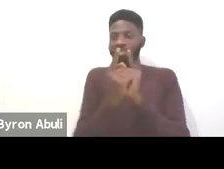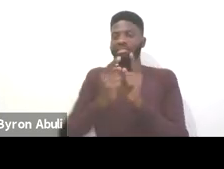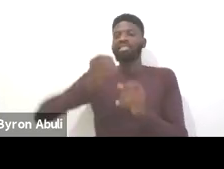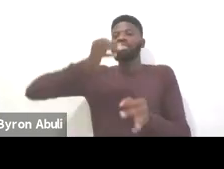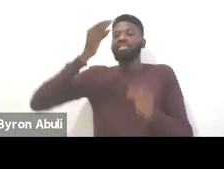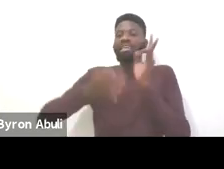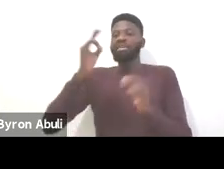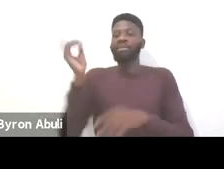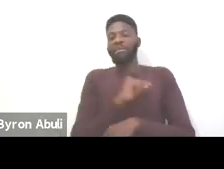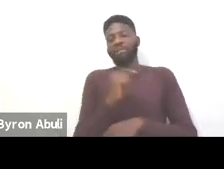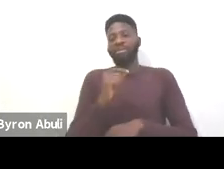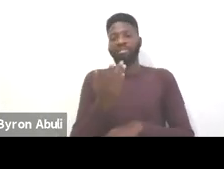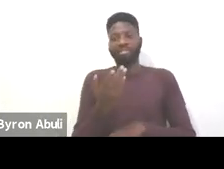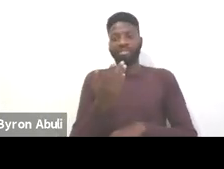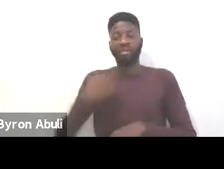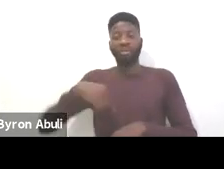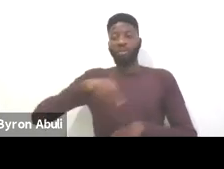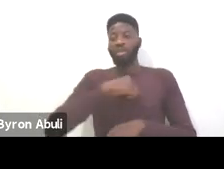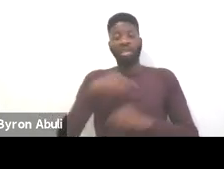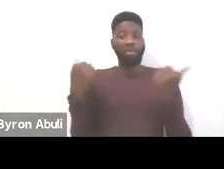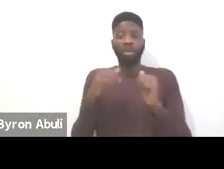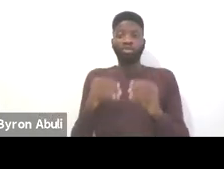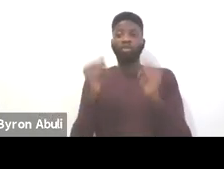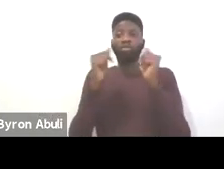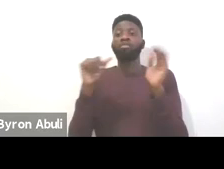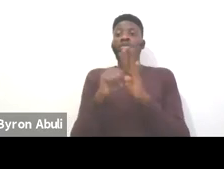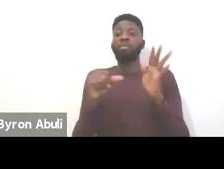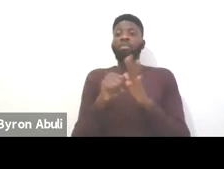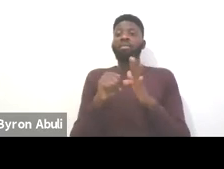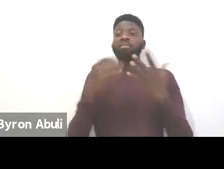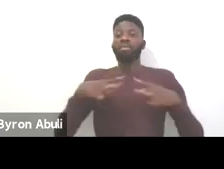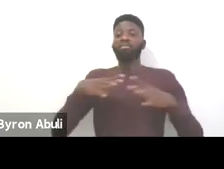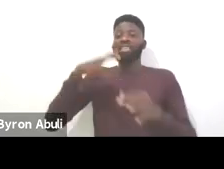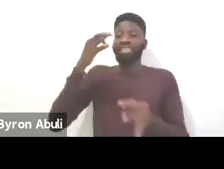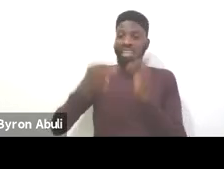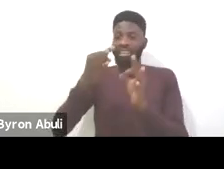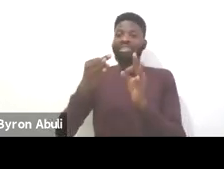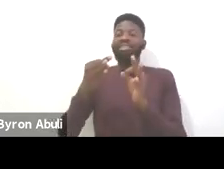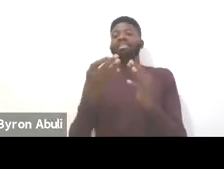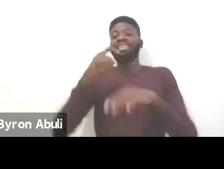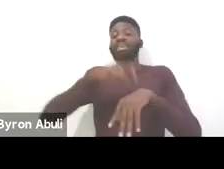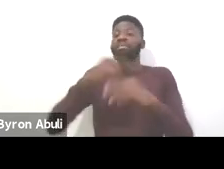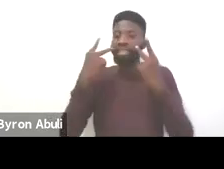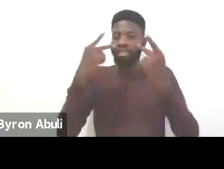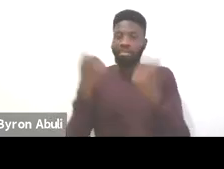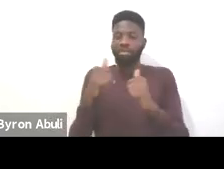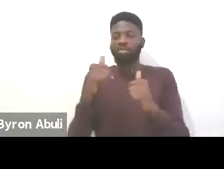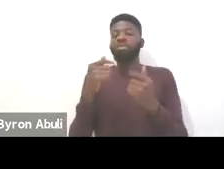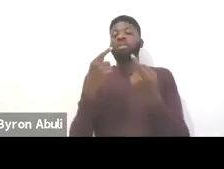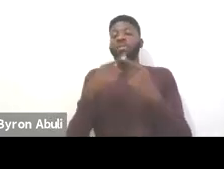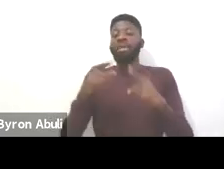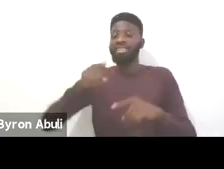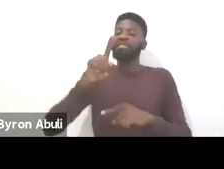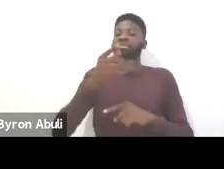away from judging people without seeing them, but we are human. So avoid including those unnecessary